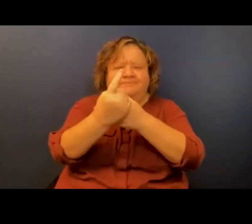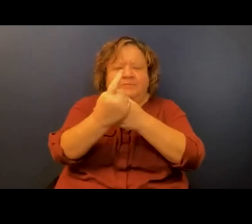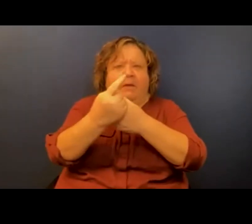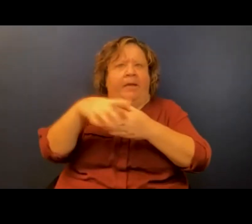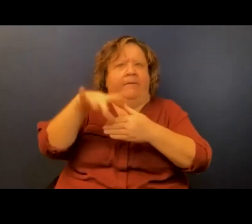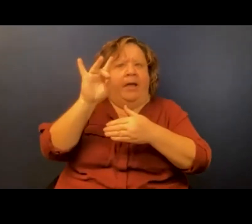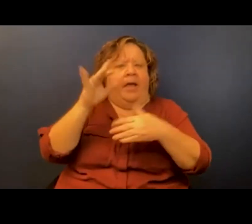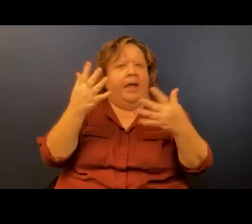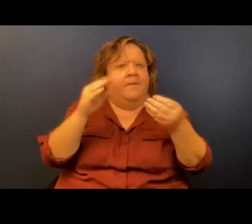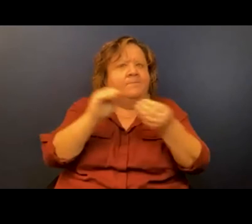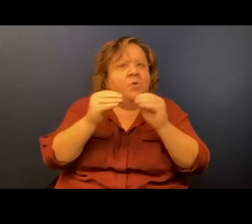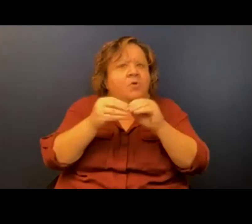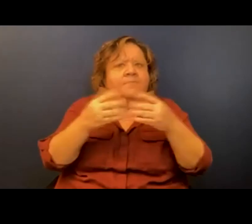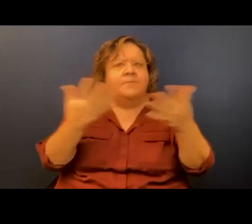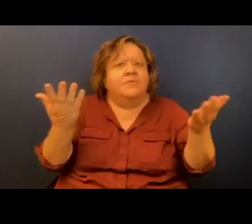everyone.